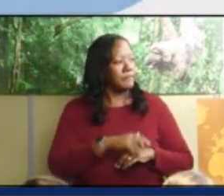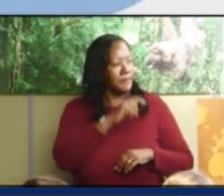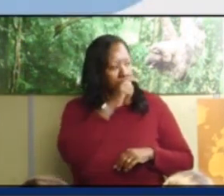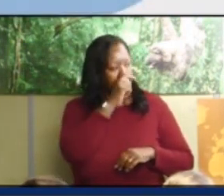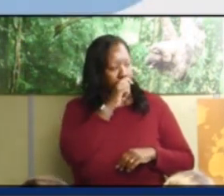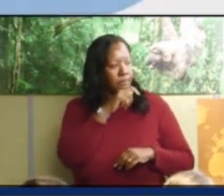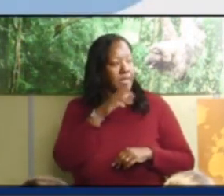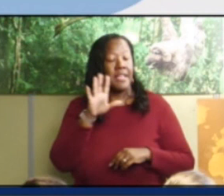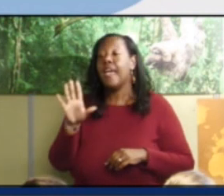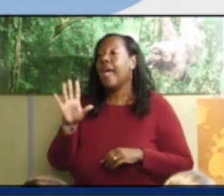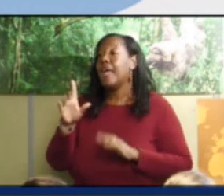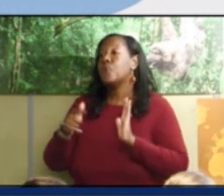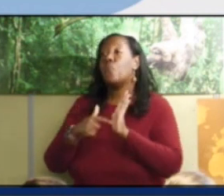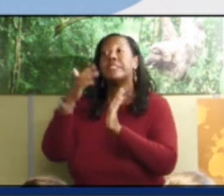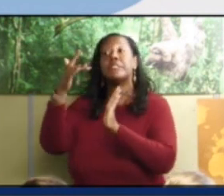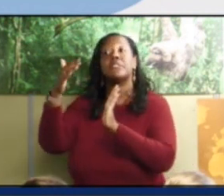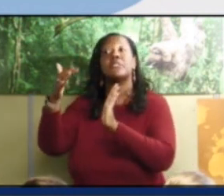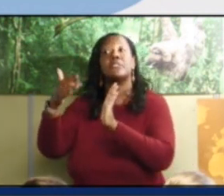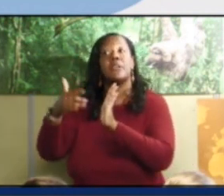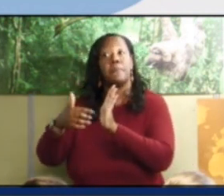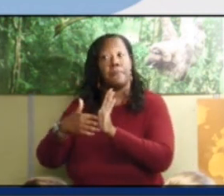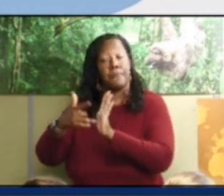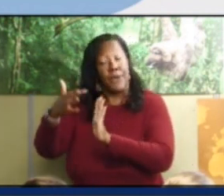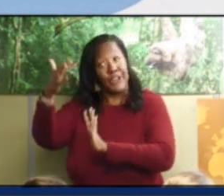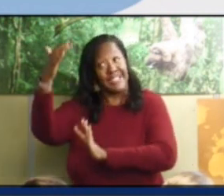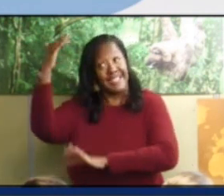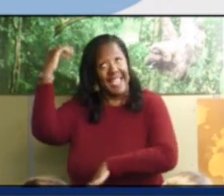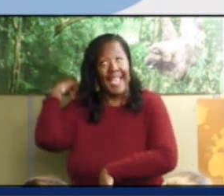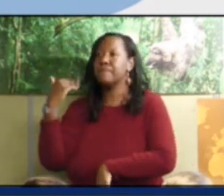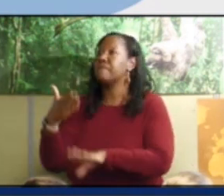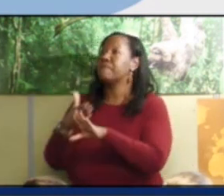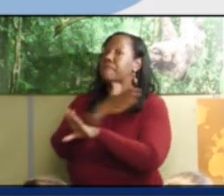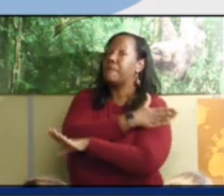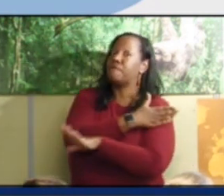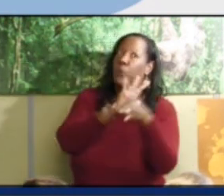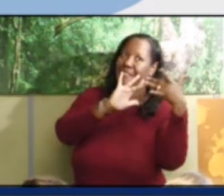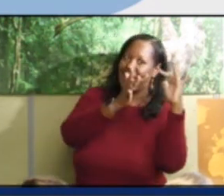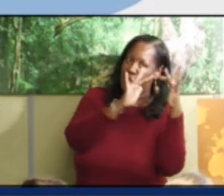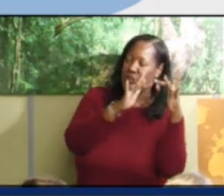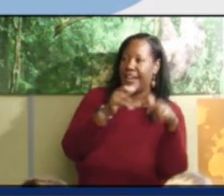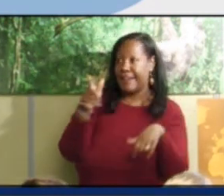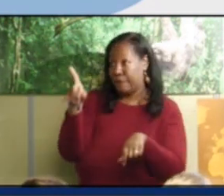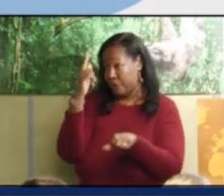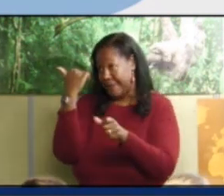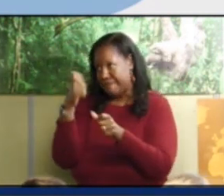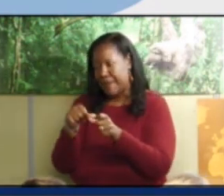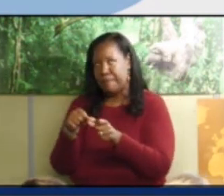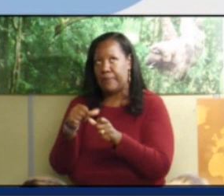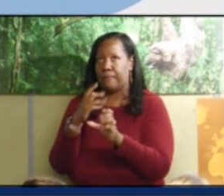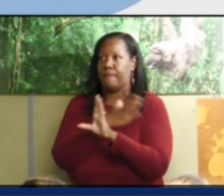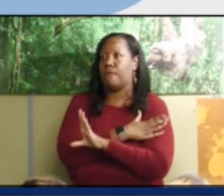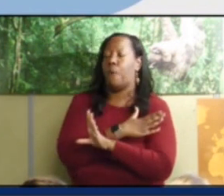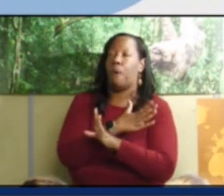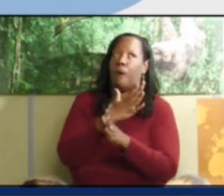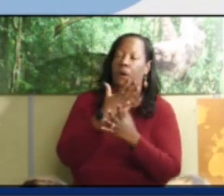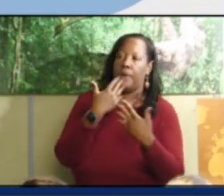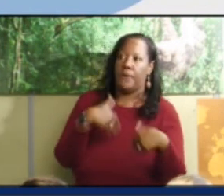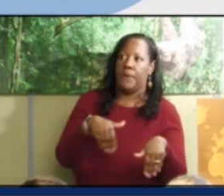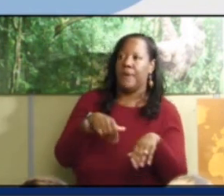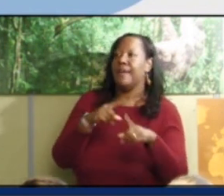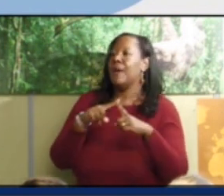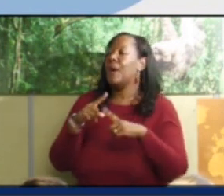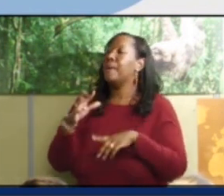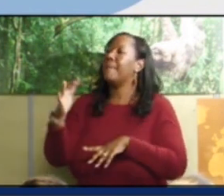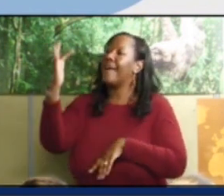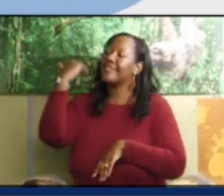once upon a time, before the internet, for those of us who remember such a dire existence, but back then, one of the things